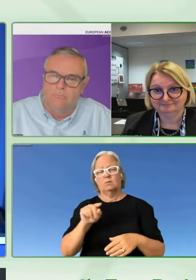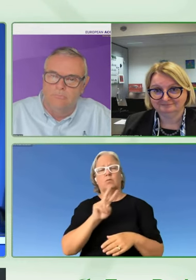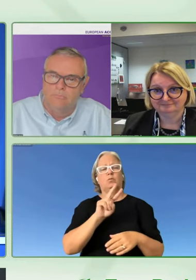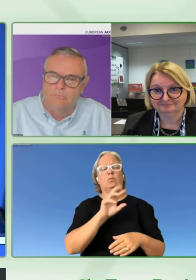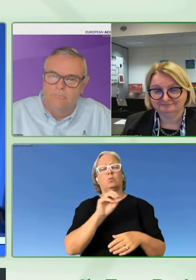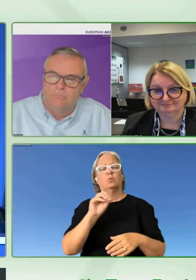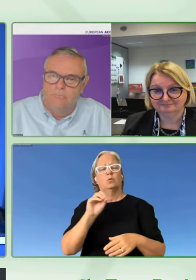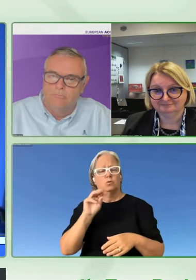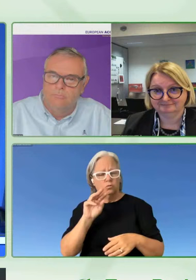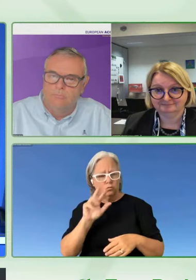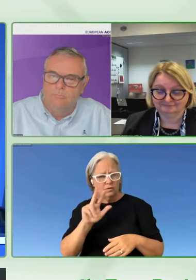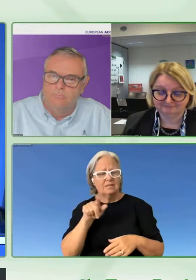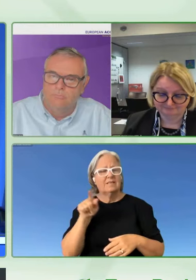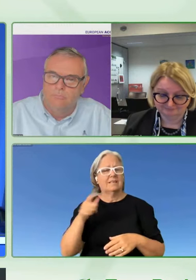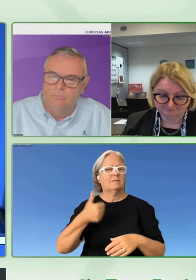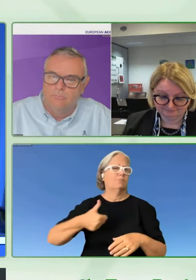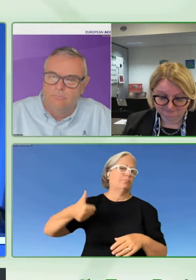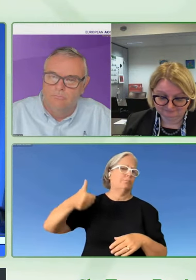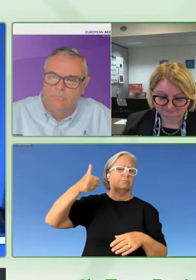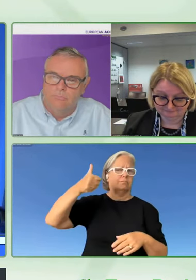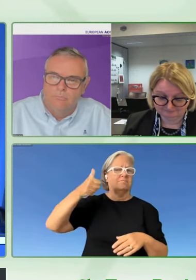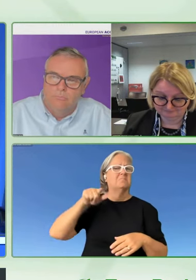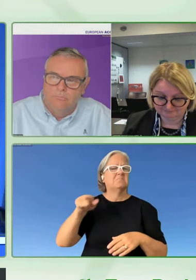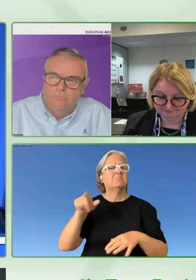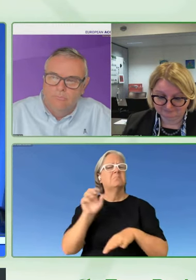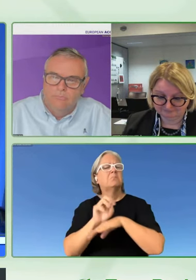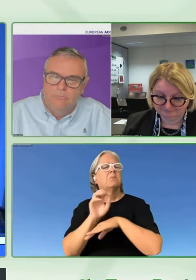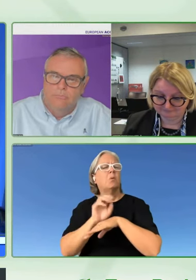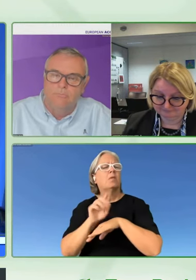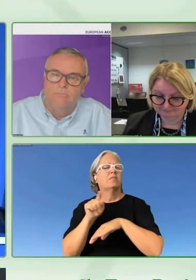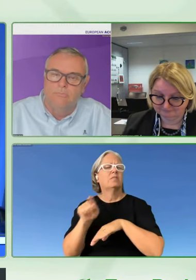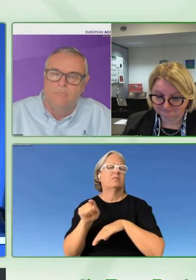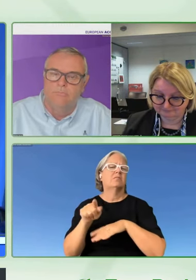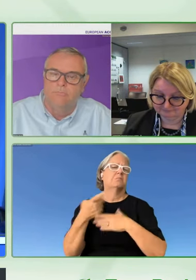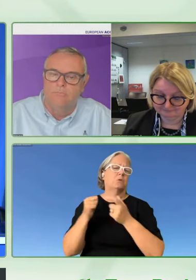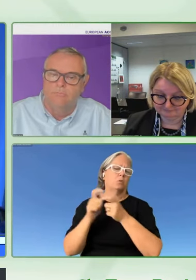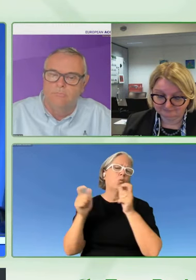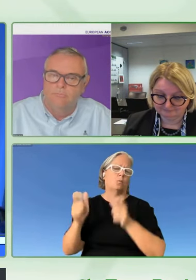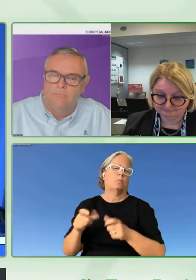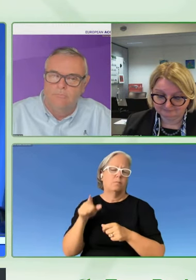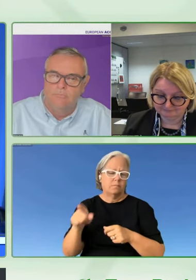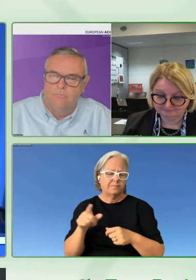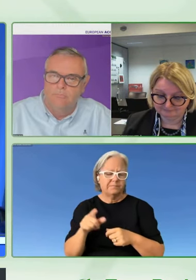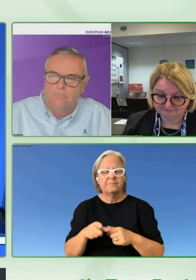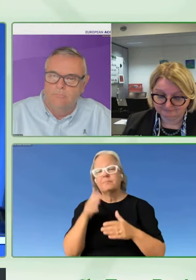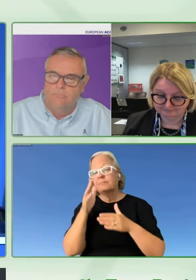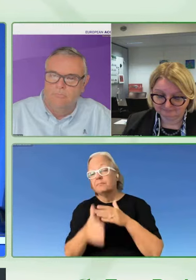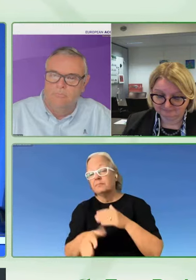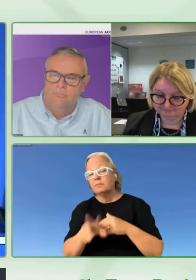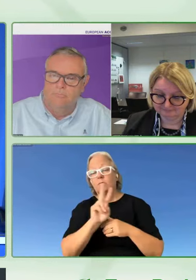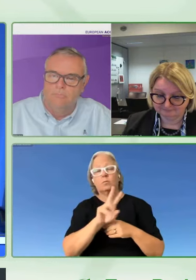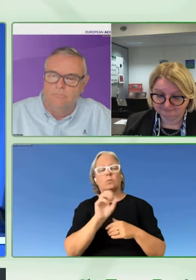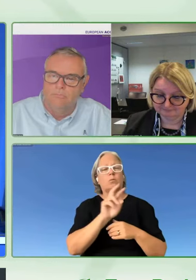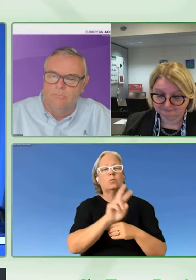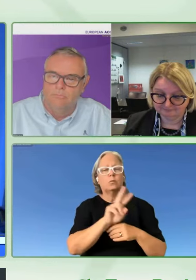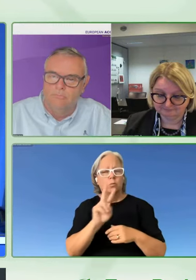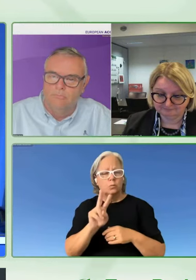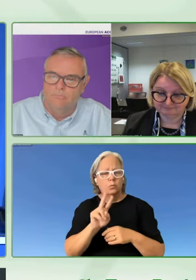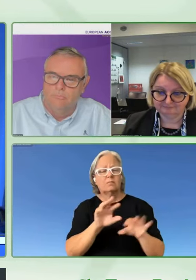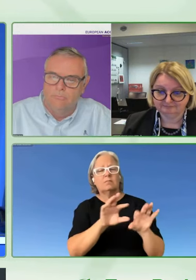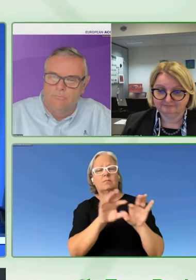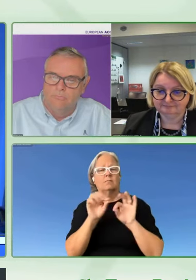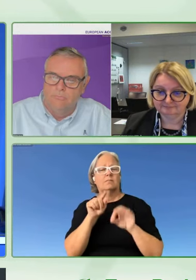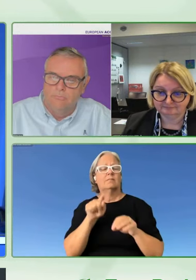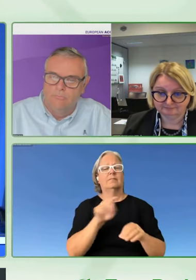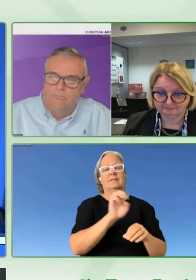the Via Libre consultancy. At the end of 2022, he was appointed director of the European Accessibility Center,